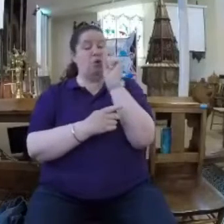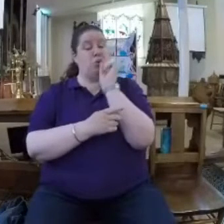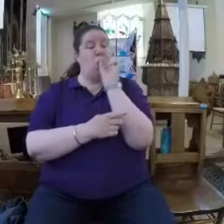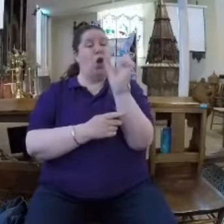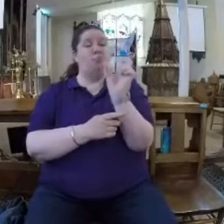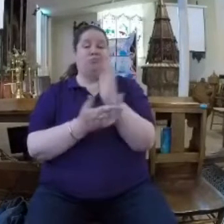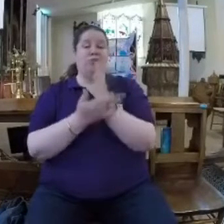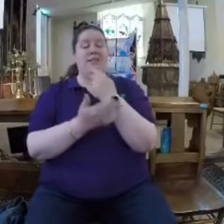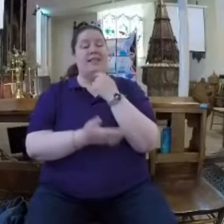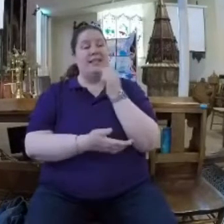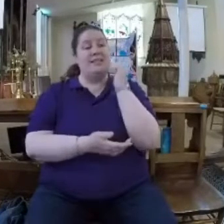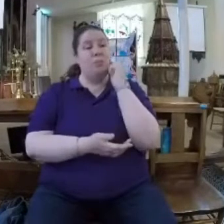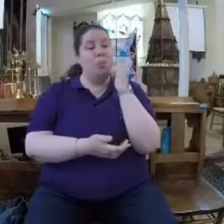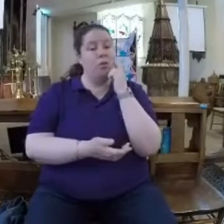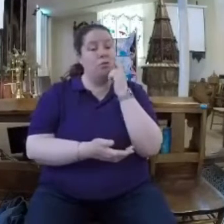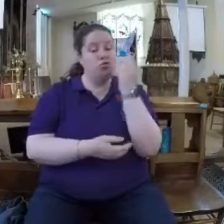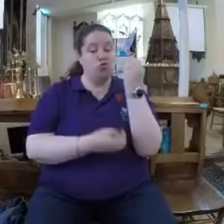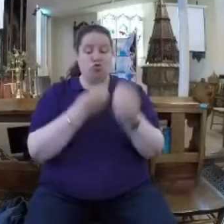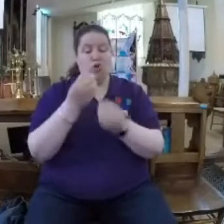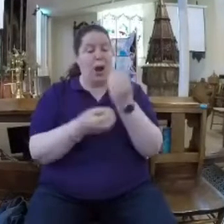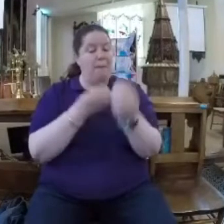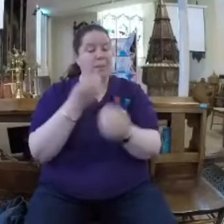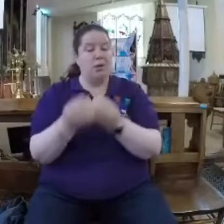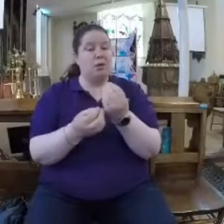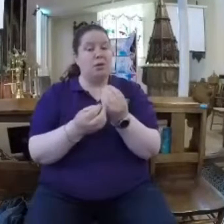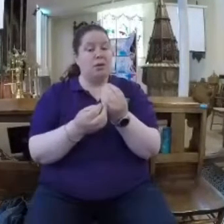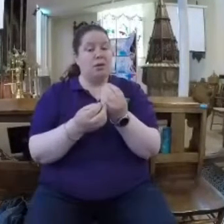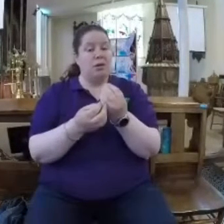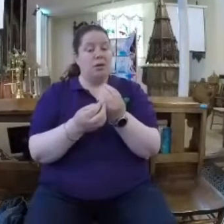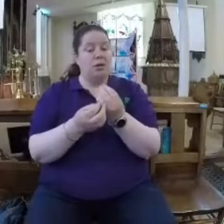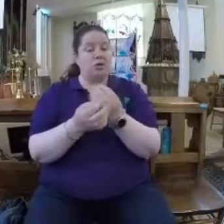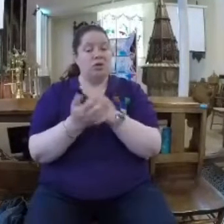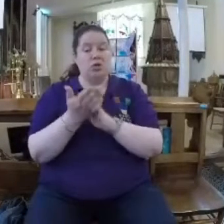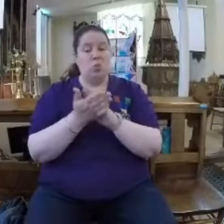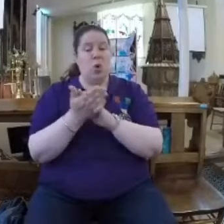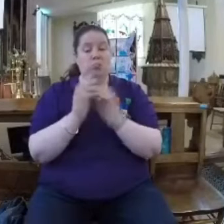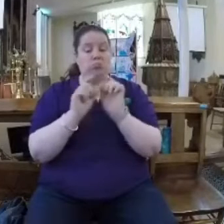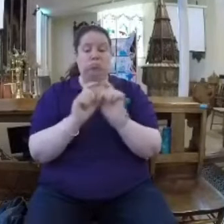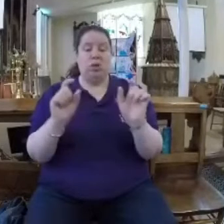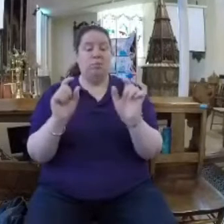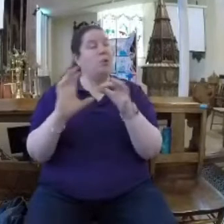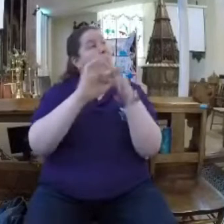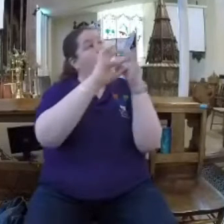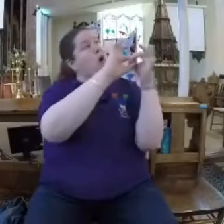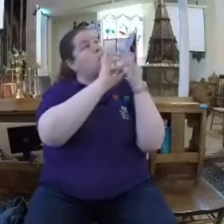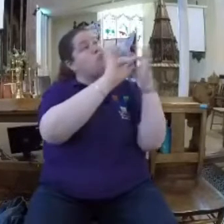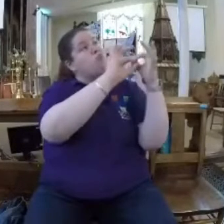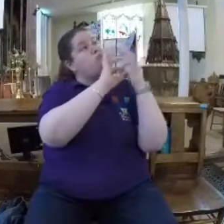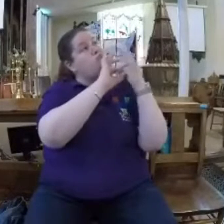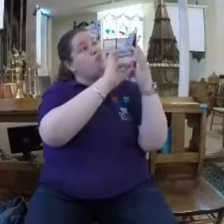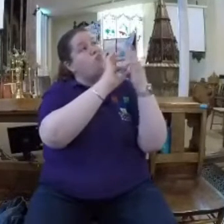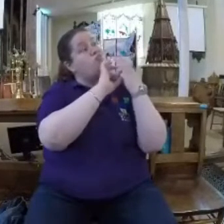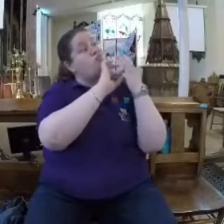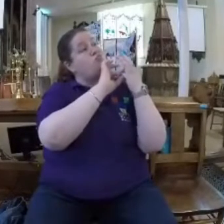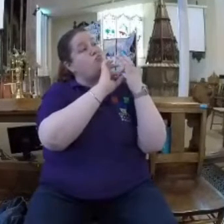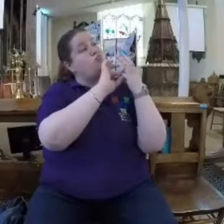word. Atonement, it simply describes a state of being at one with God, which I